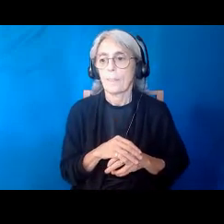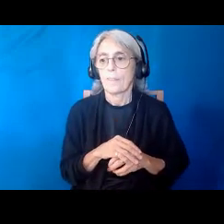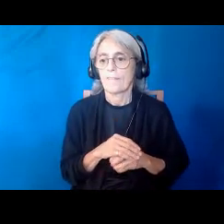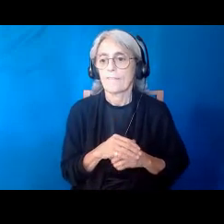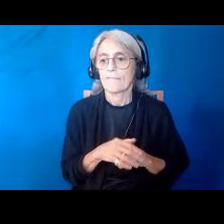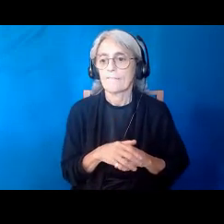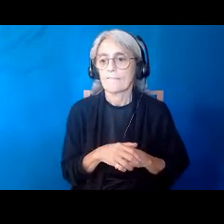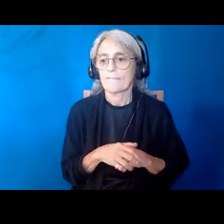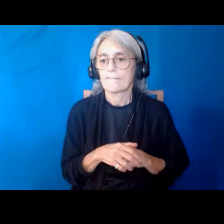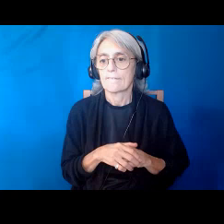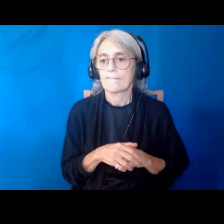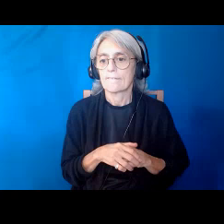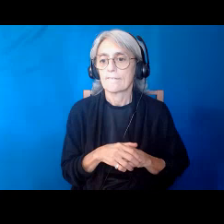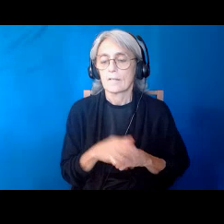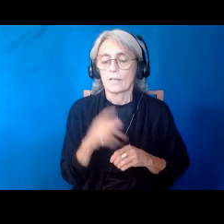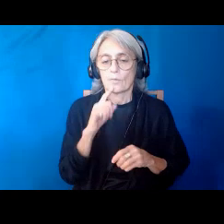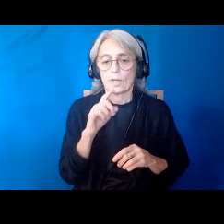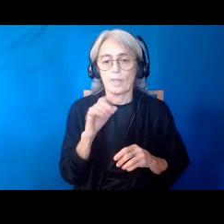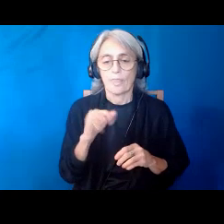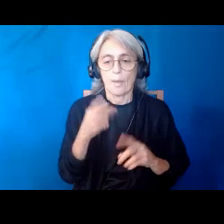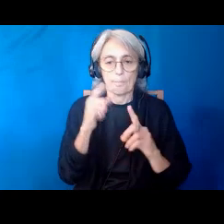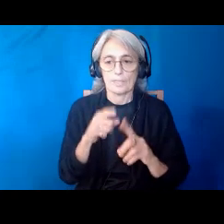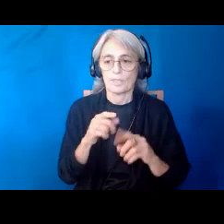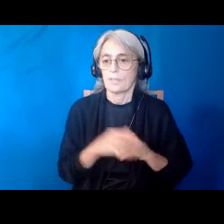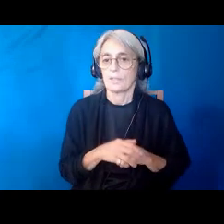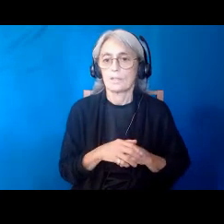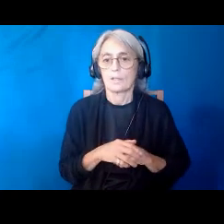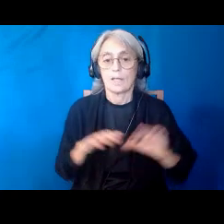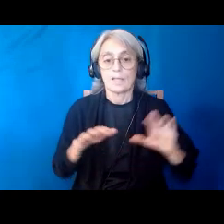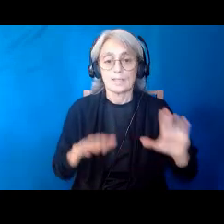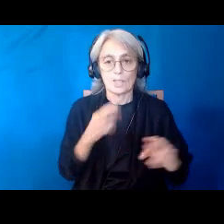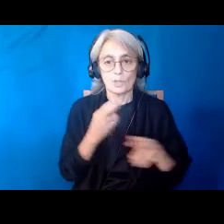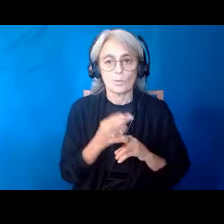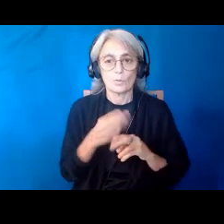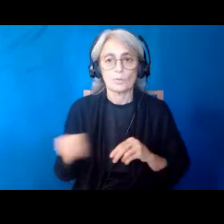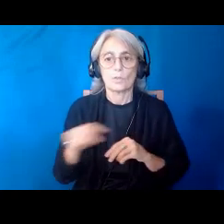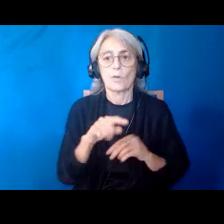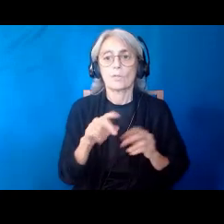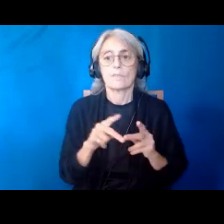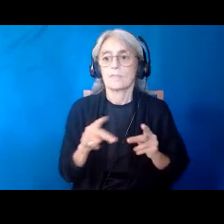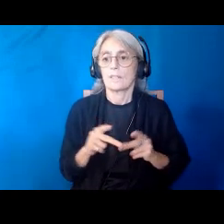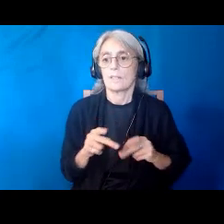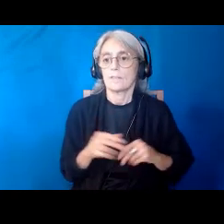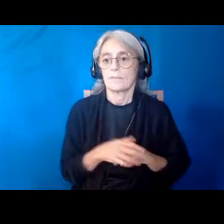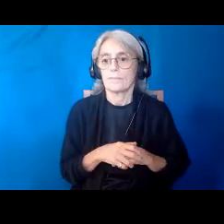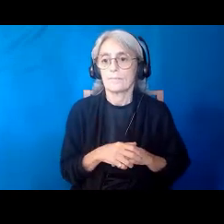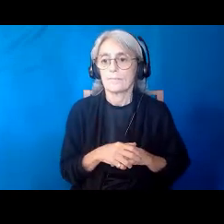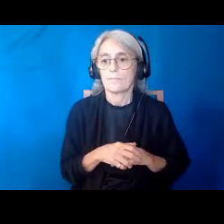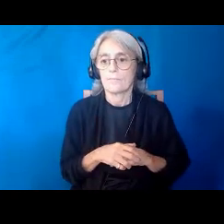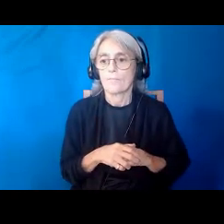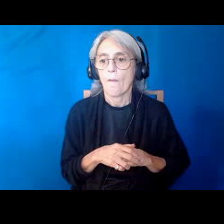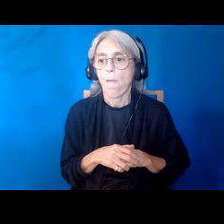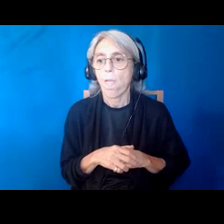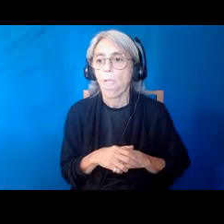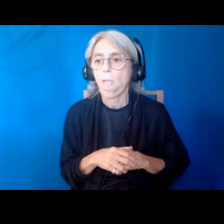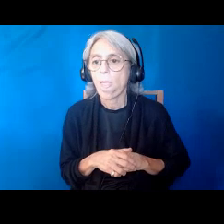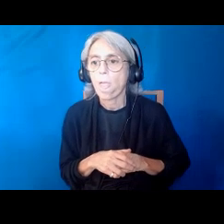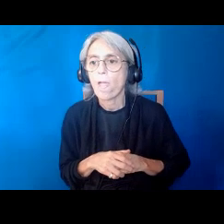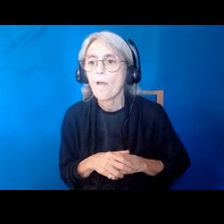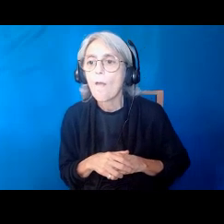the mission and the citizens that use those facilities. So thank you for your kind words. Thank you. Thank you, Commissioner